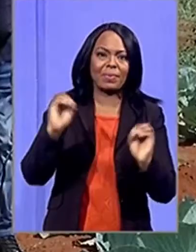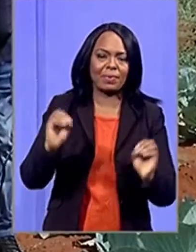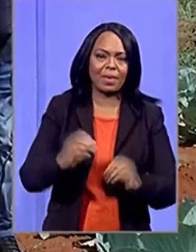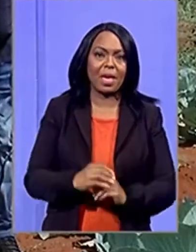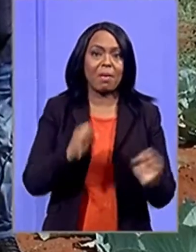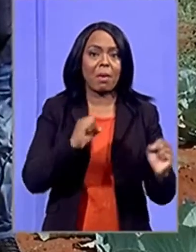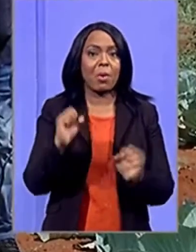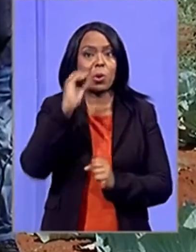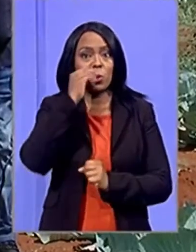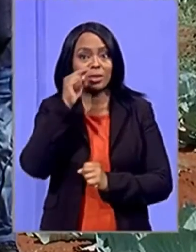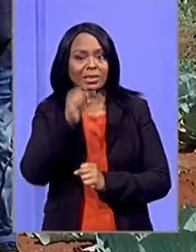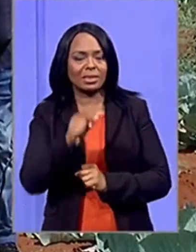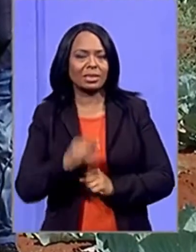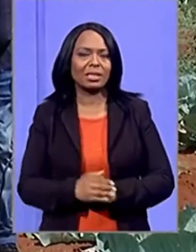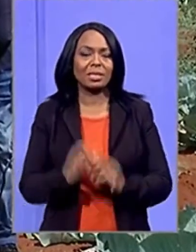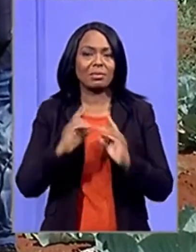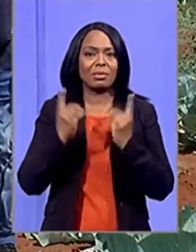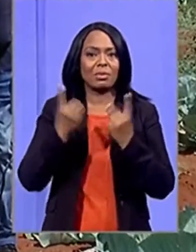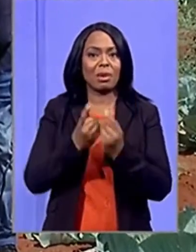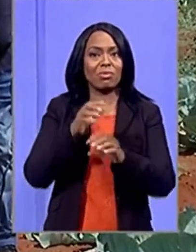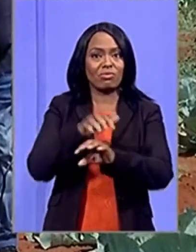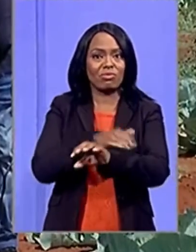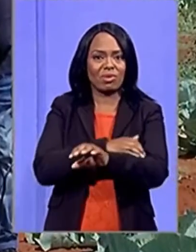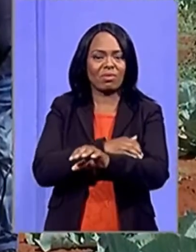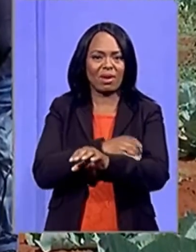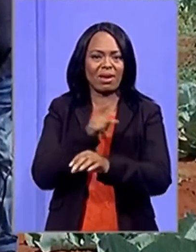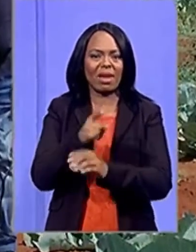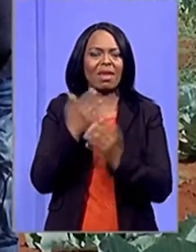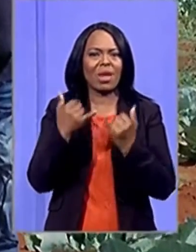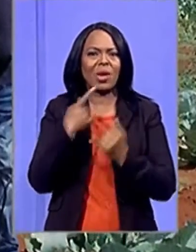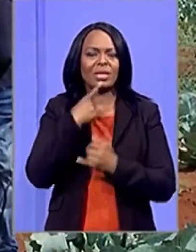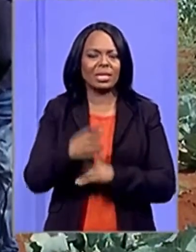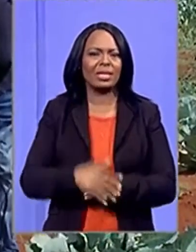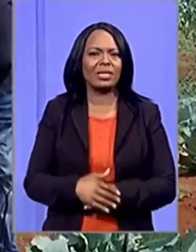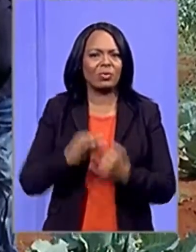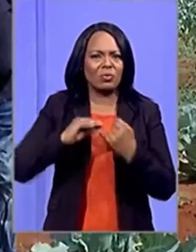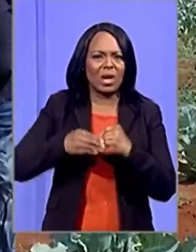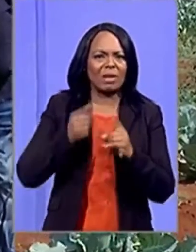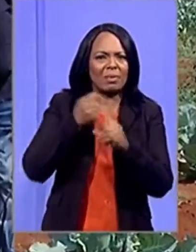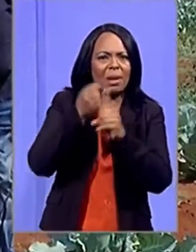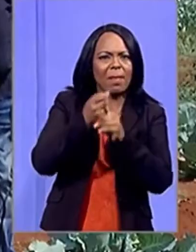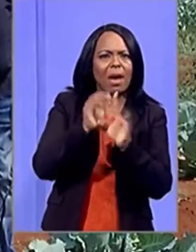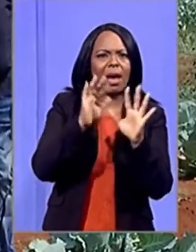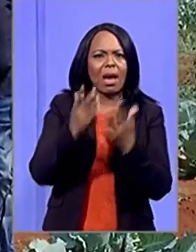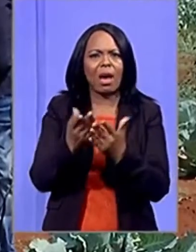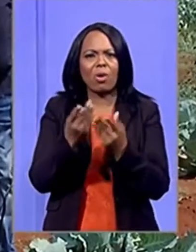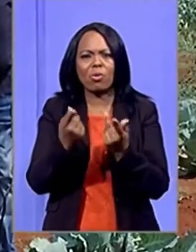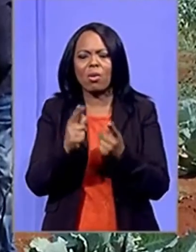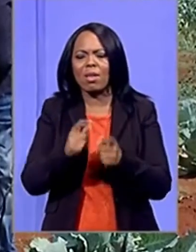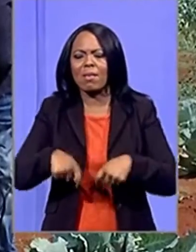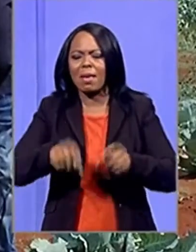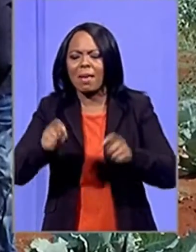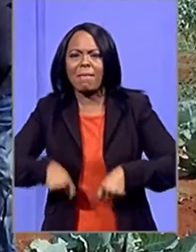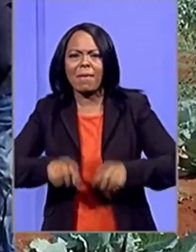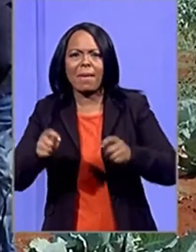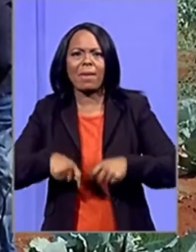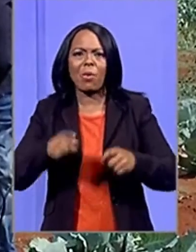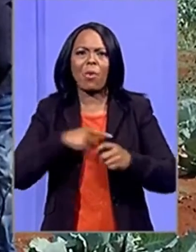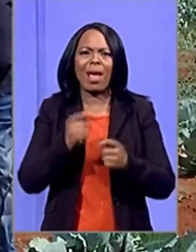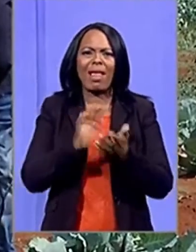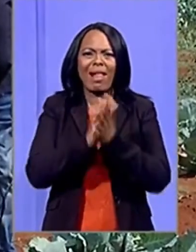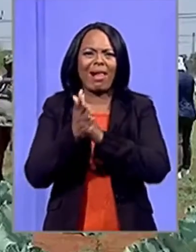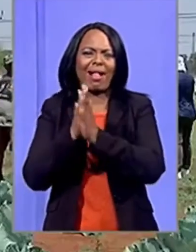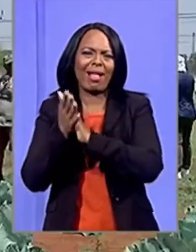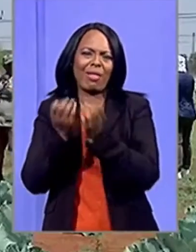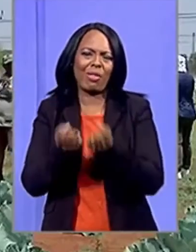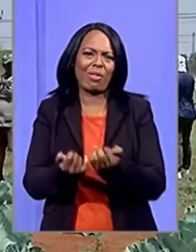sale foo, Lefapha la Temo la re le tsweletse go sekaseka seelo sa ditshenyegelo tse di bakilweng ke melelo